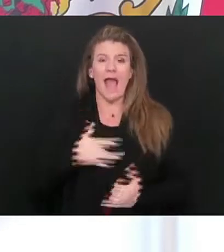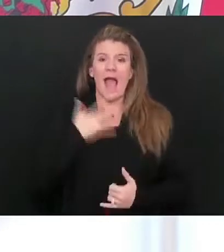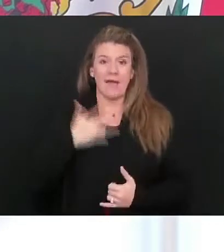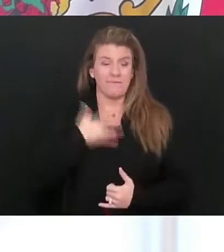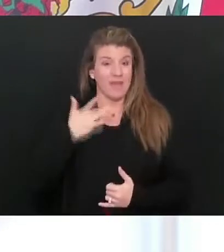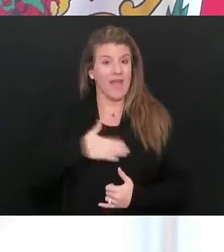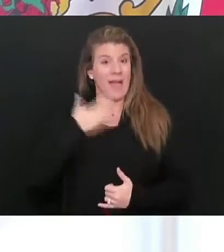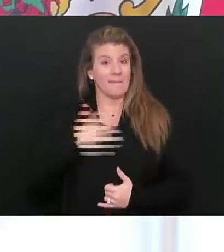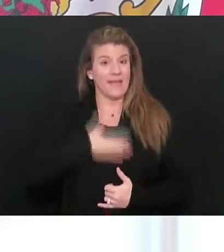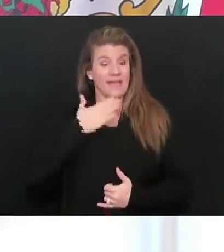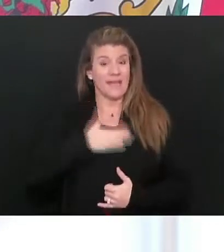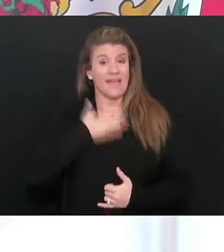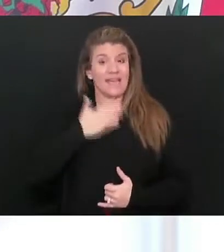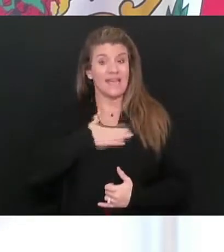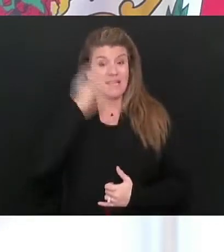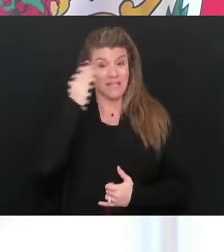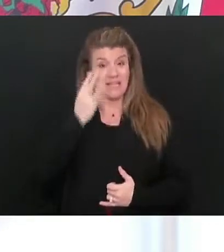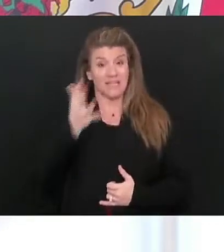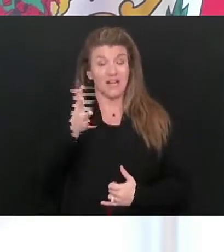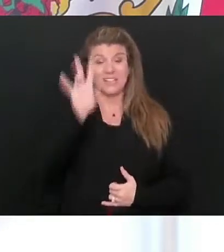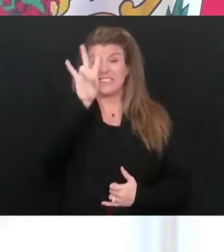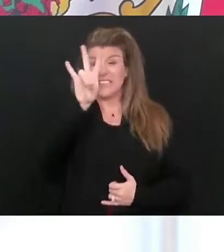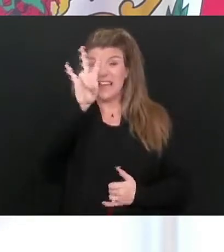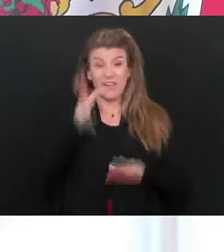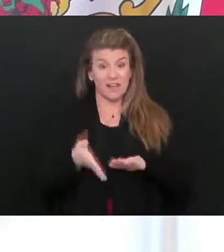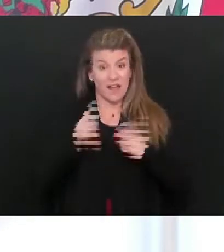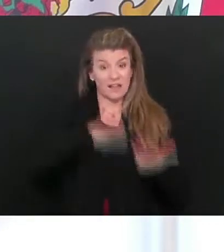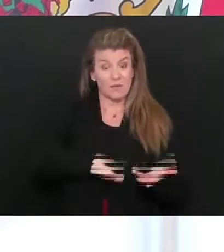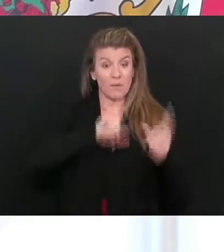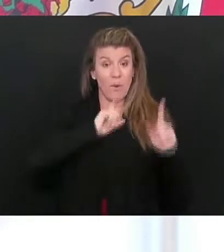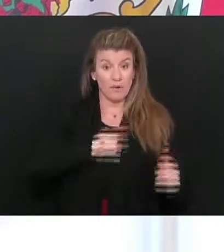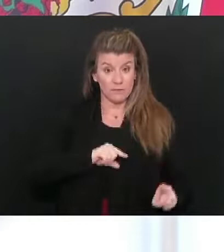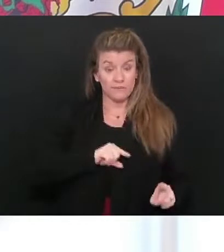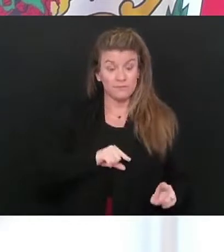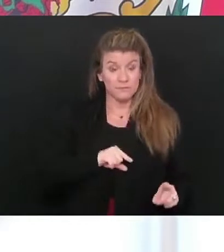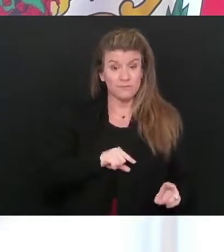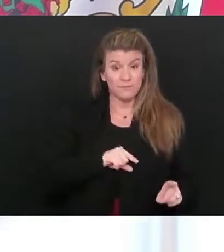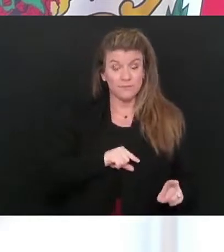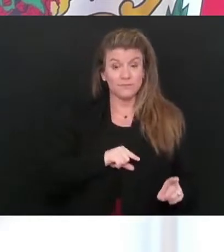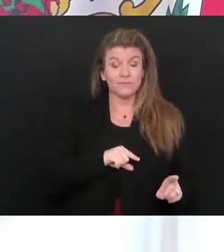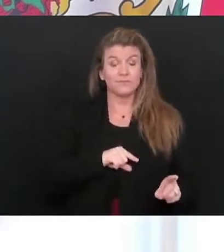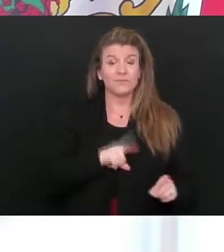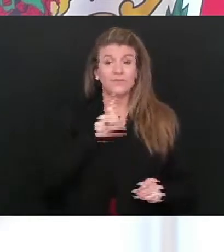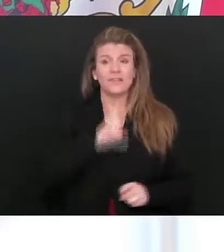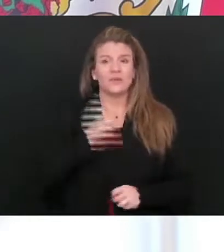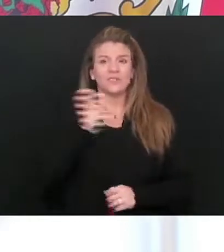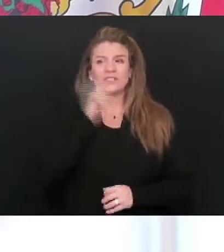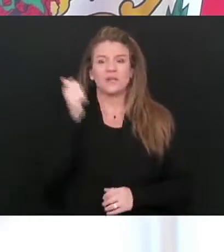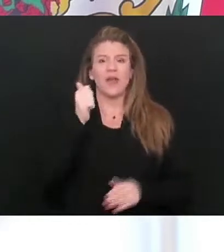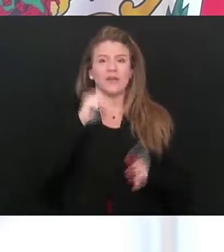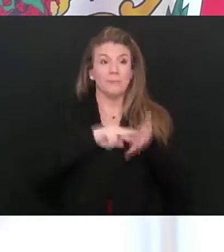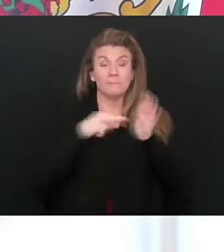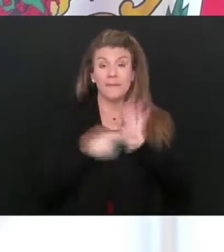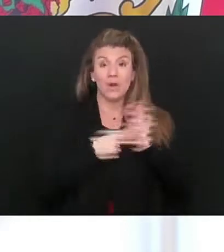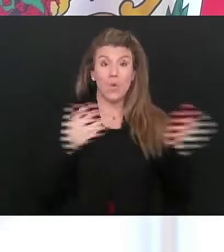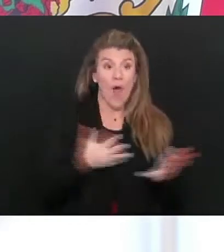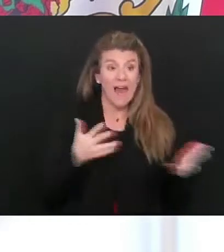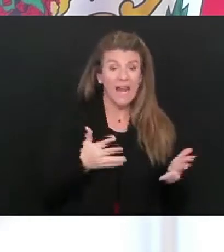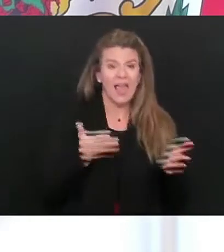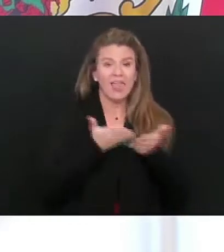we have 7 deaths to report, and so it's just another indication that things